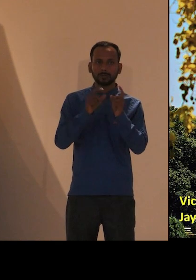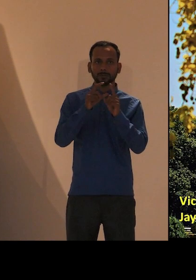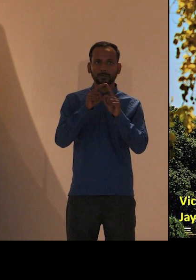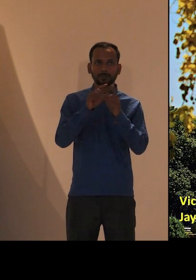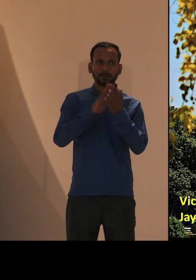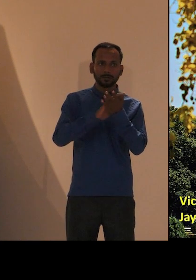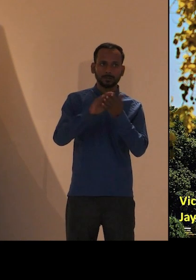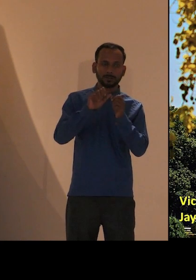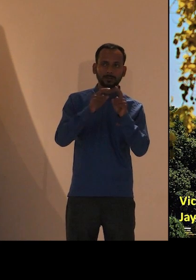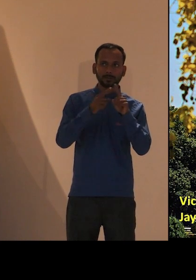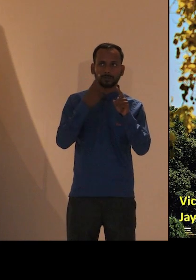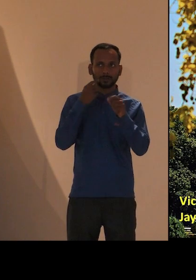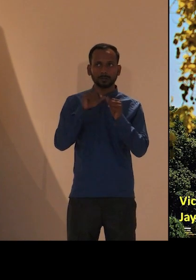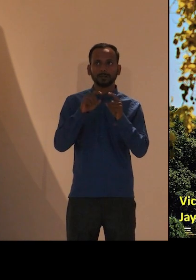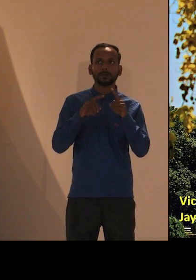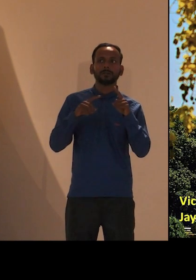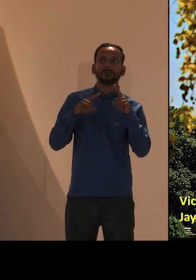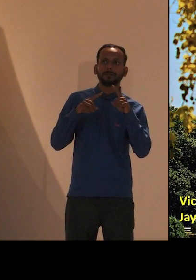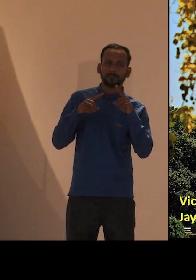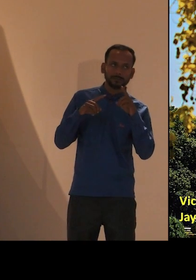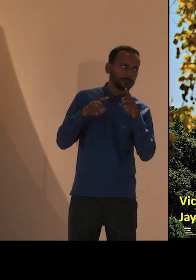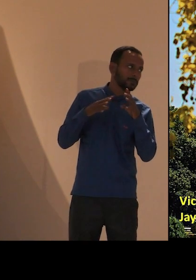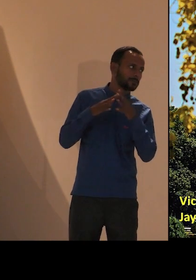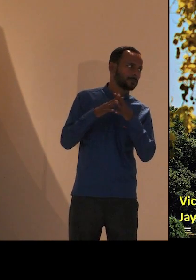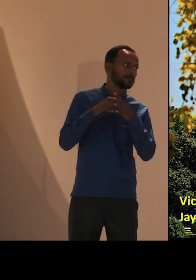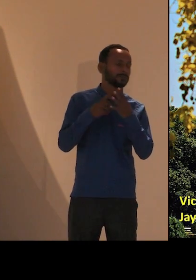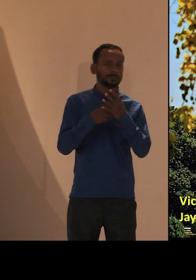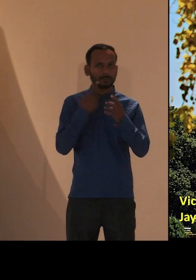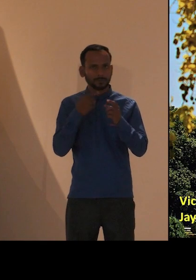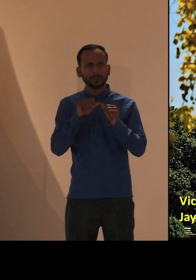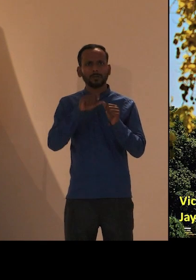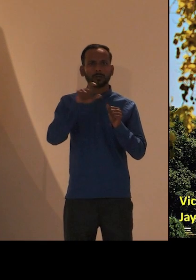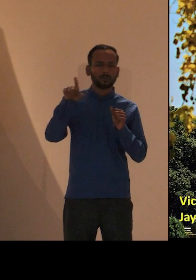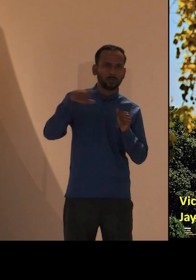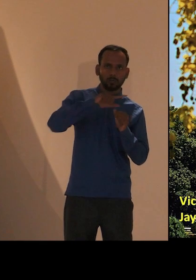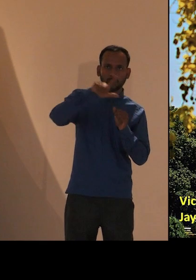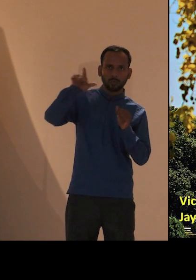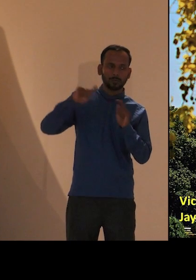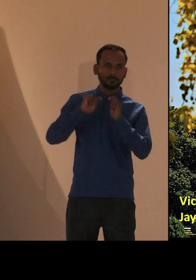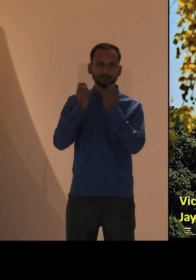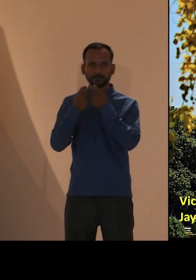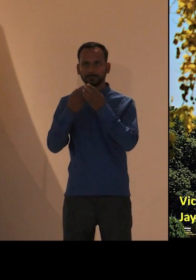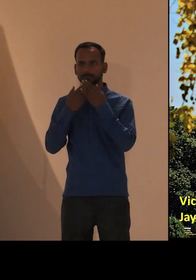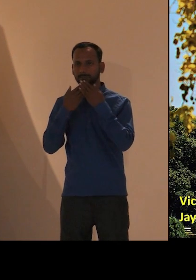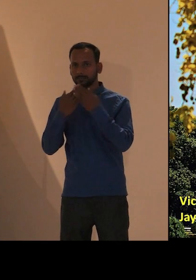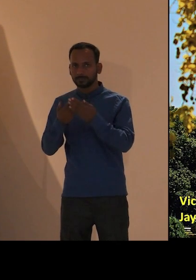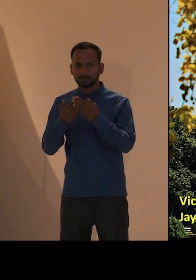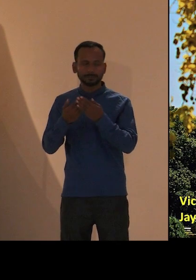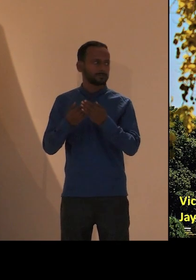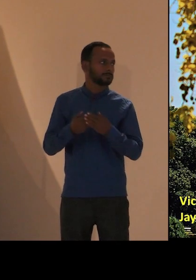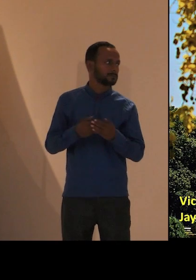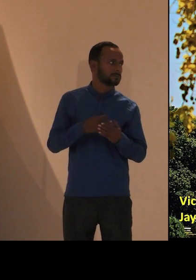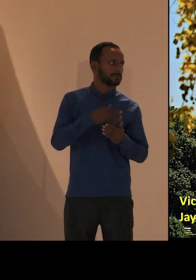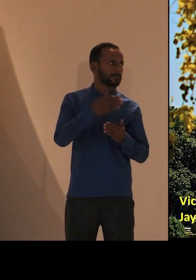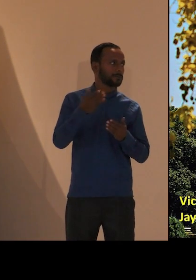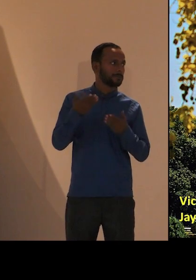Shuman, Radhika, all the India Foundation for the Arts team, for collaborating with us and for